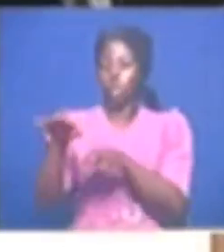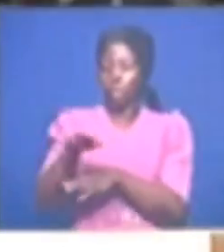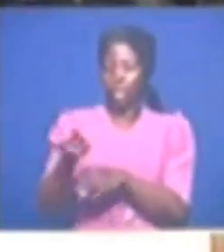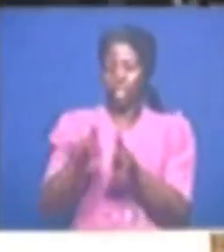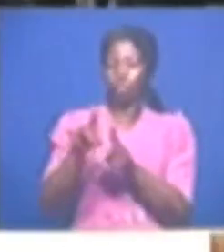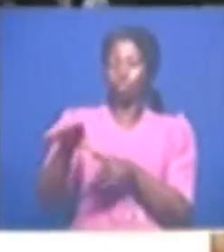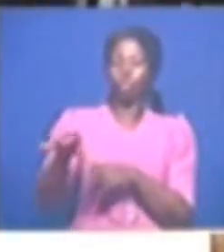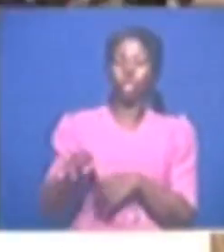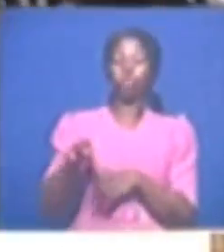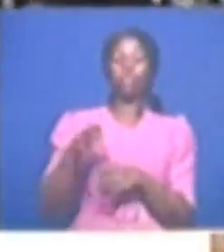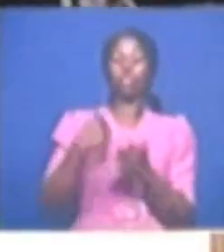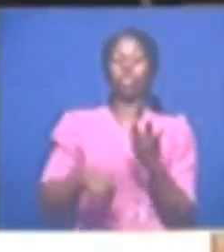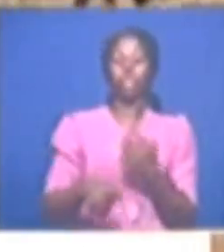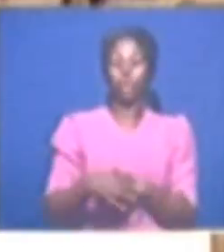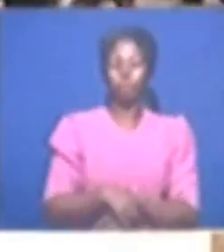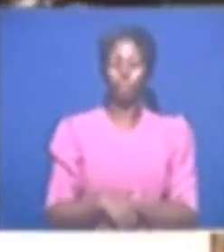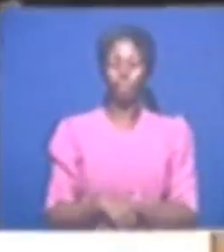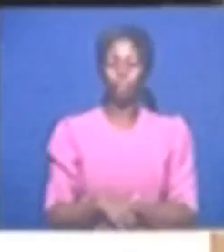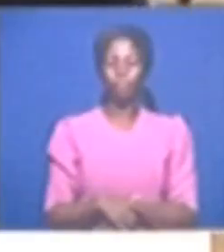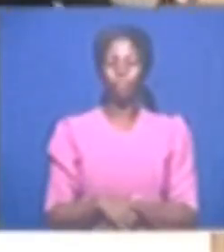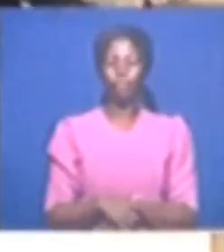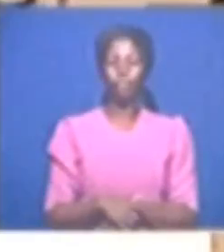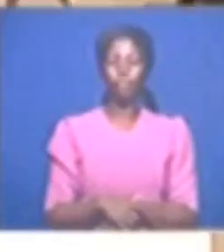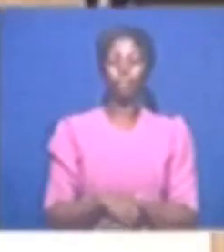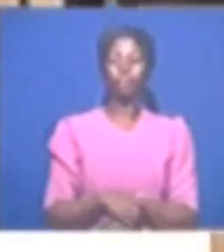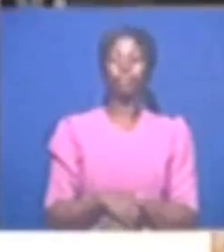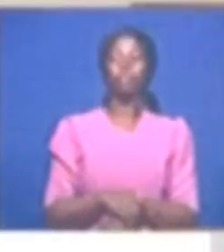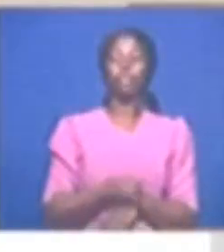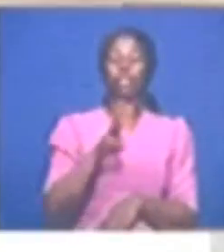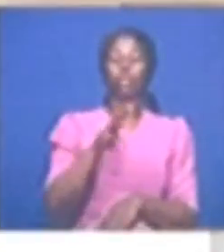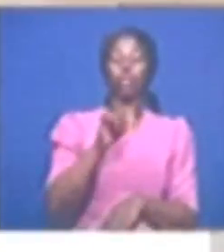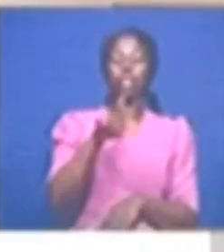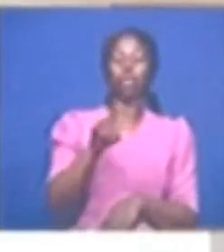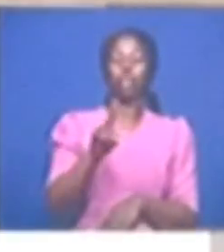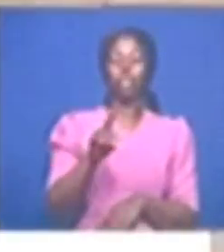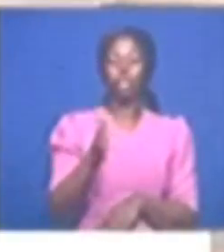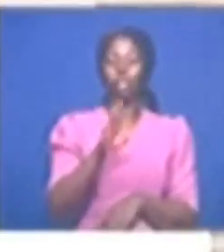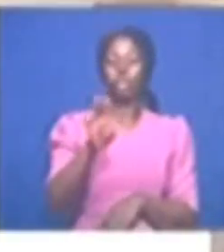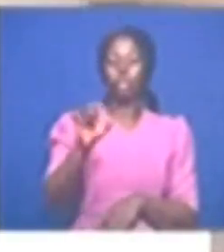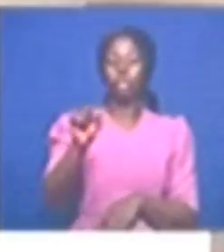The wild beast migration at the Masai Mara is the seventh wonder of the world.